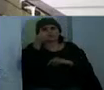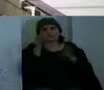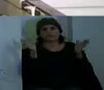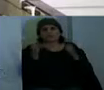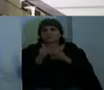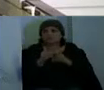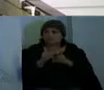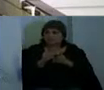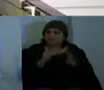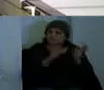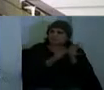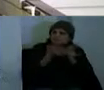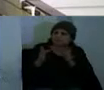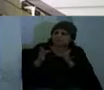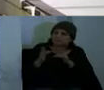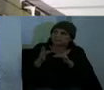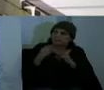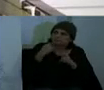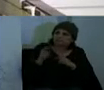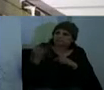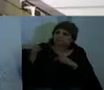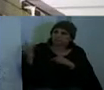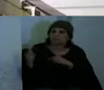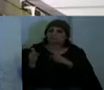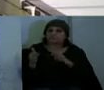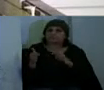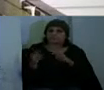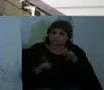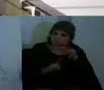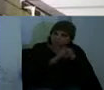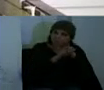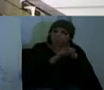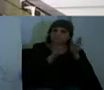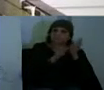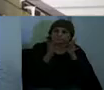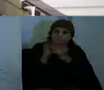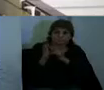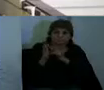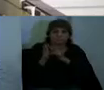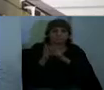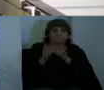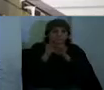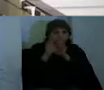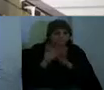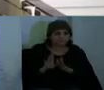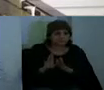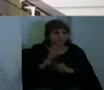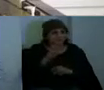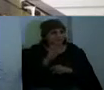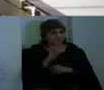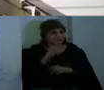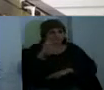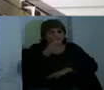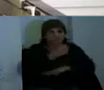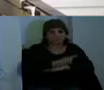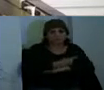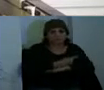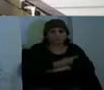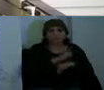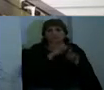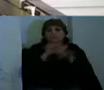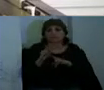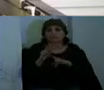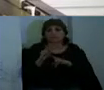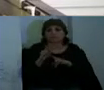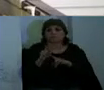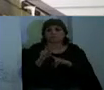Jesus appears to the disciples, and over the course of the next 40 days, he appears to the countless ones.